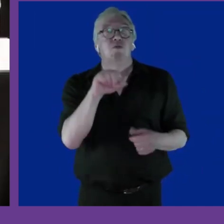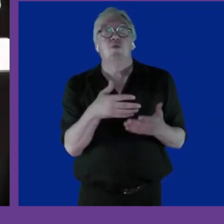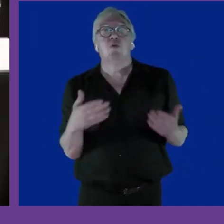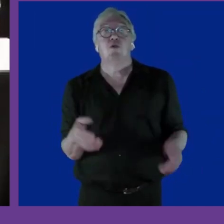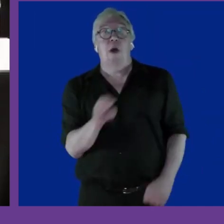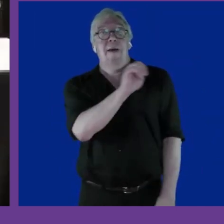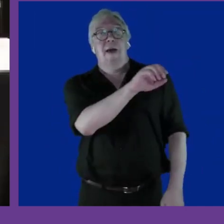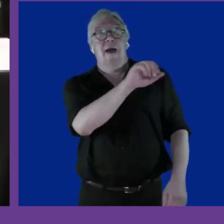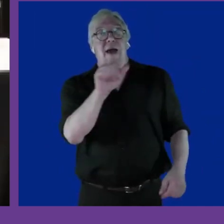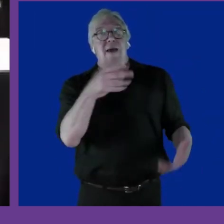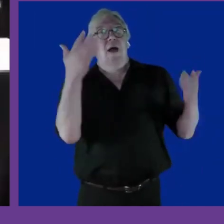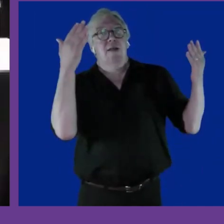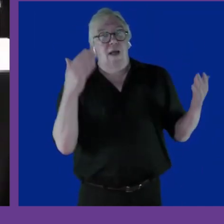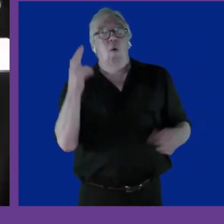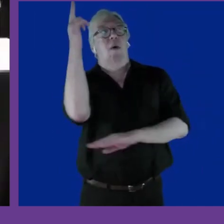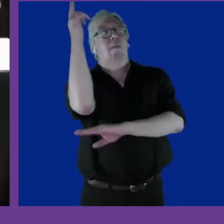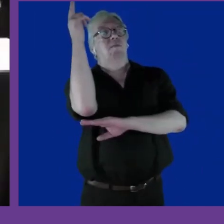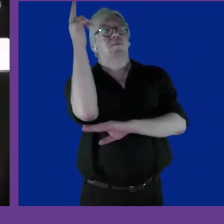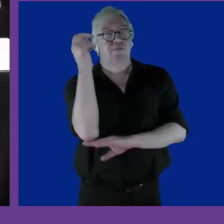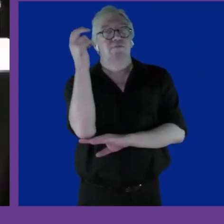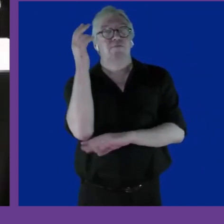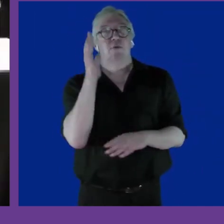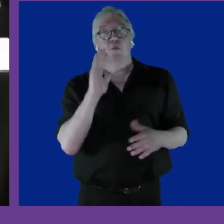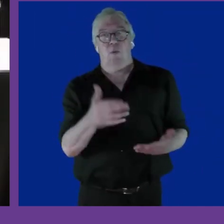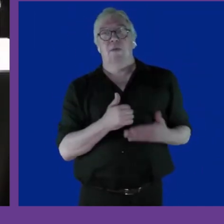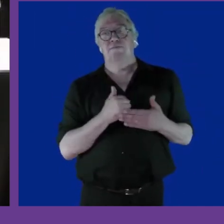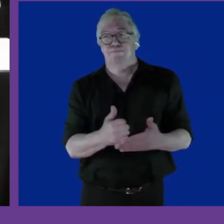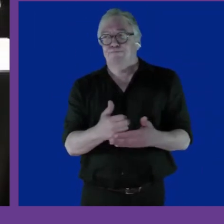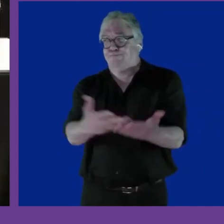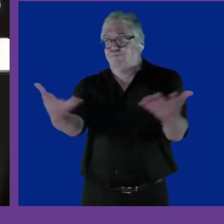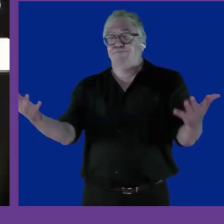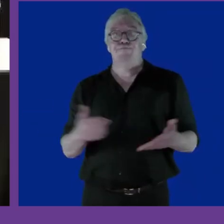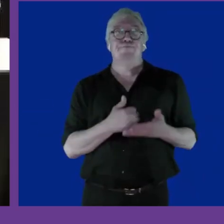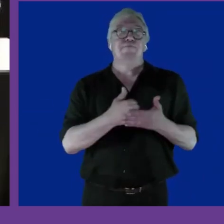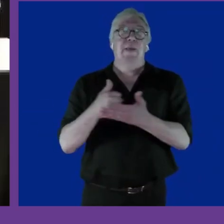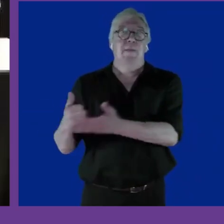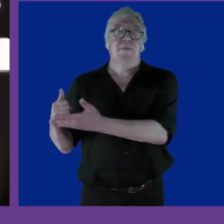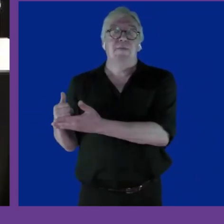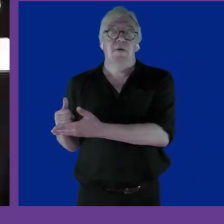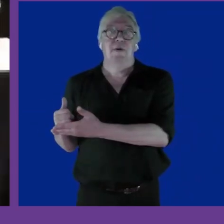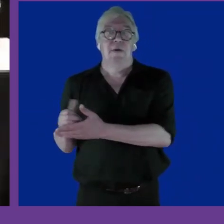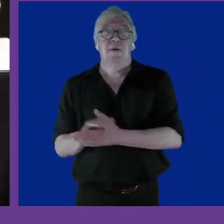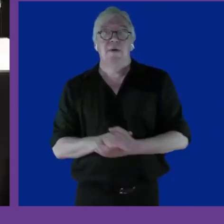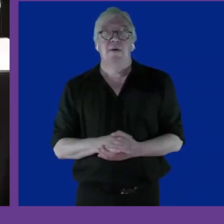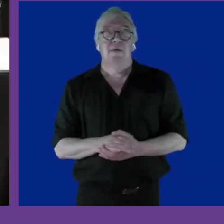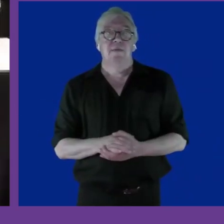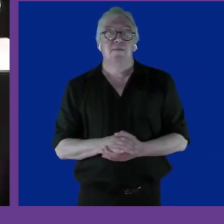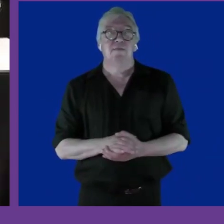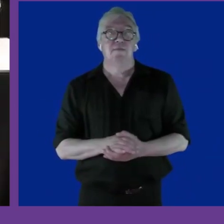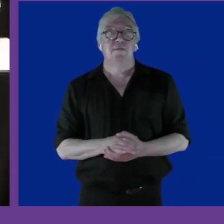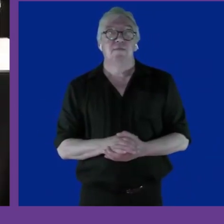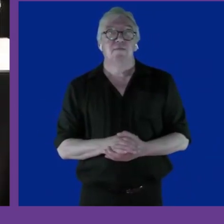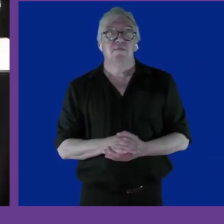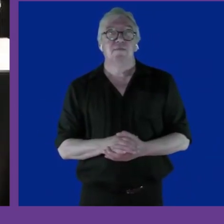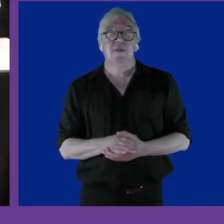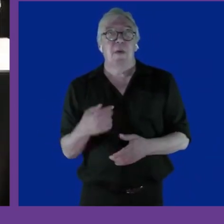into effect. It's going to help a lot of people. But I think we need to start with not thinking